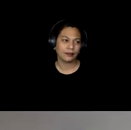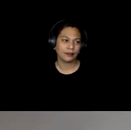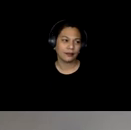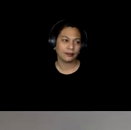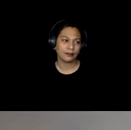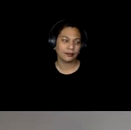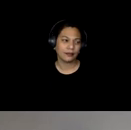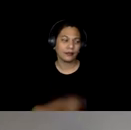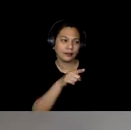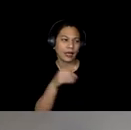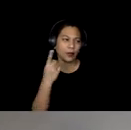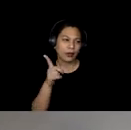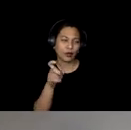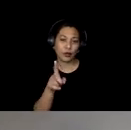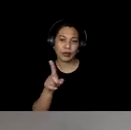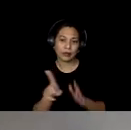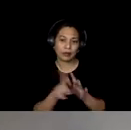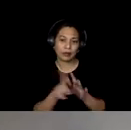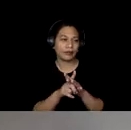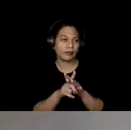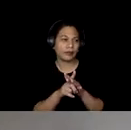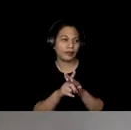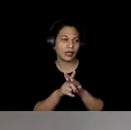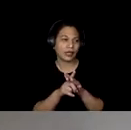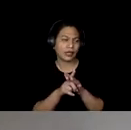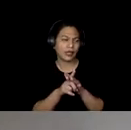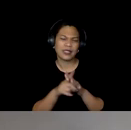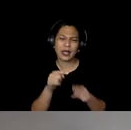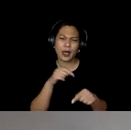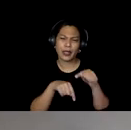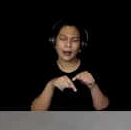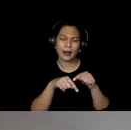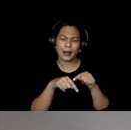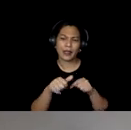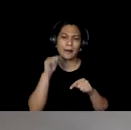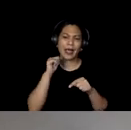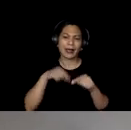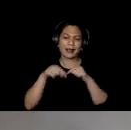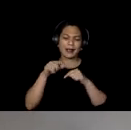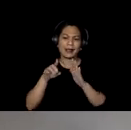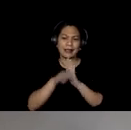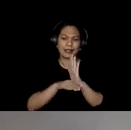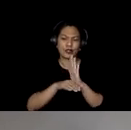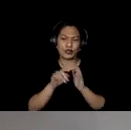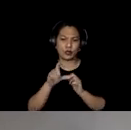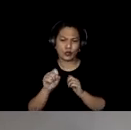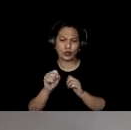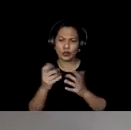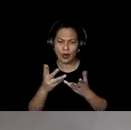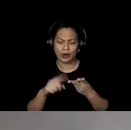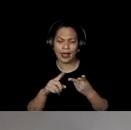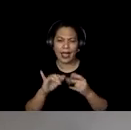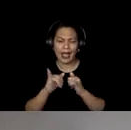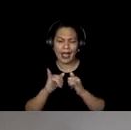previous slide. Yeah. It was, what are the backlist tools and how would you get delisted?